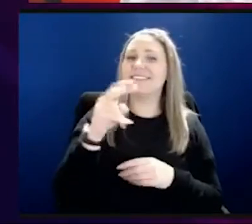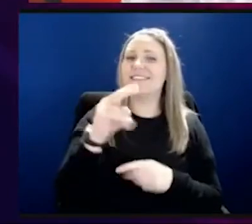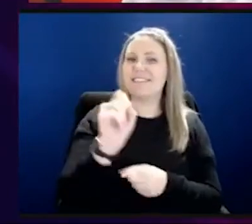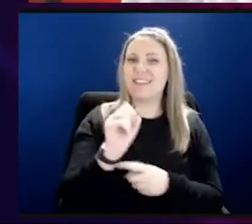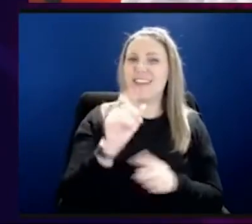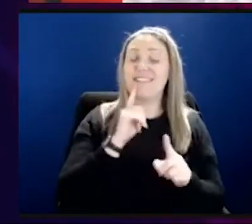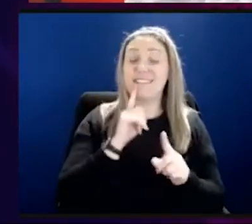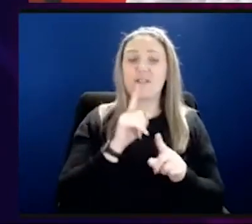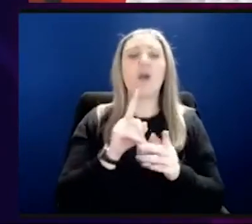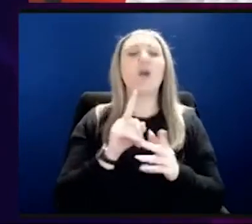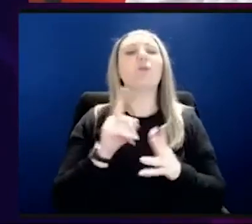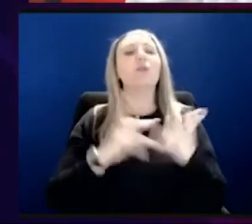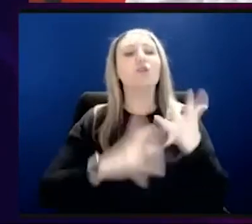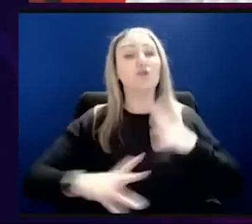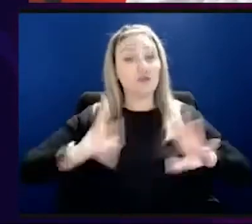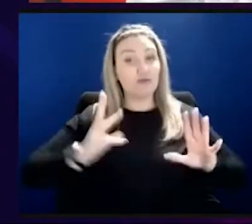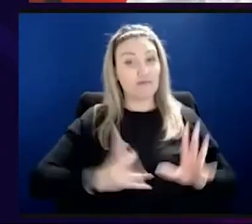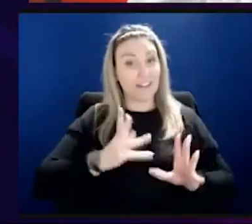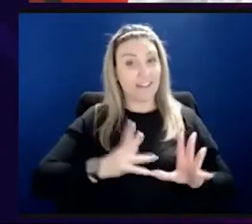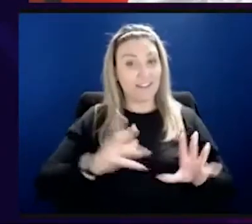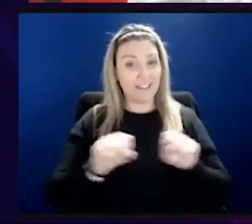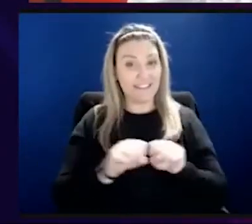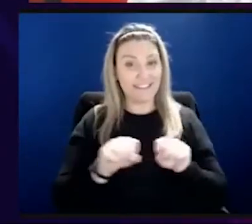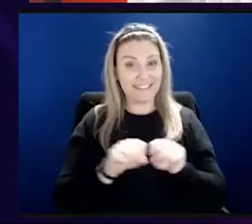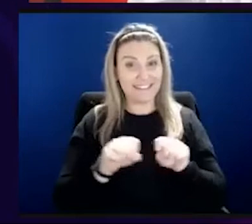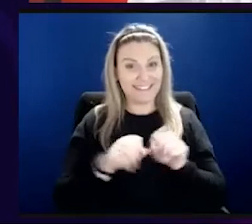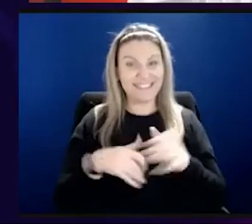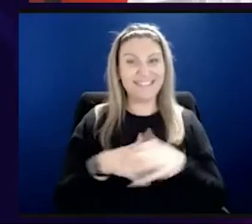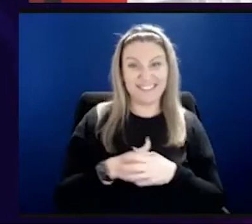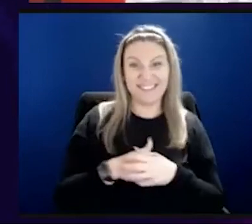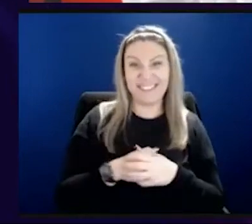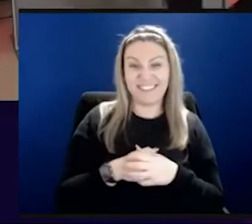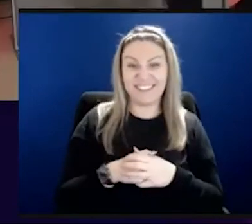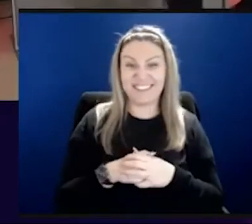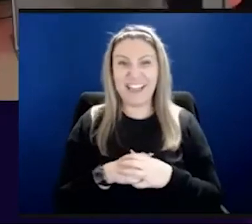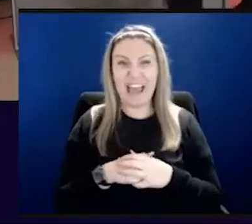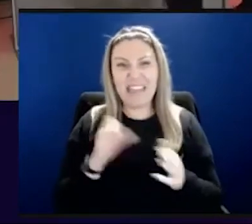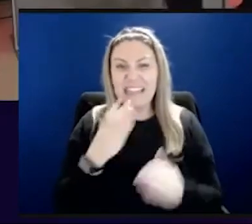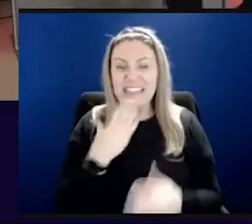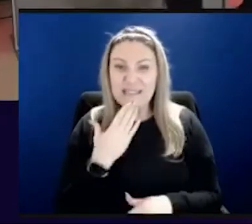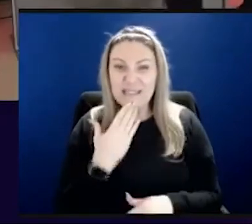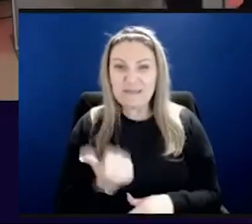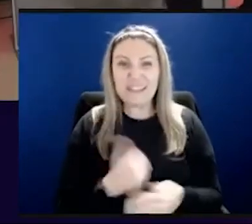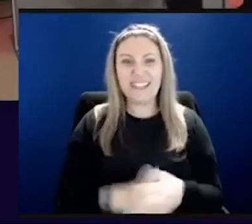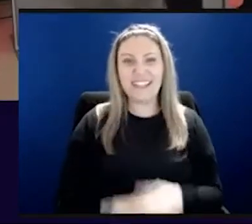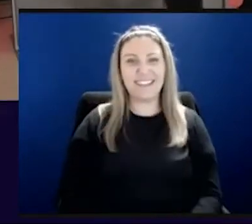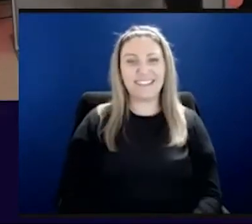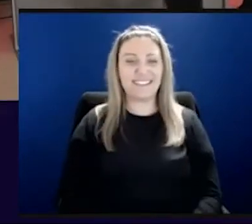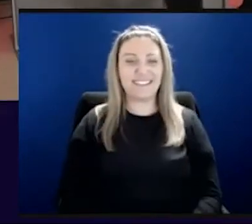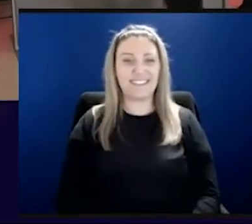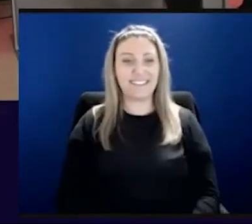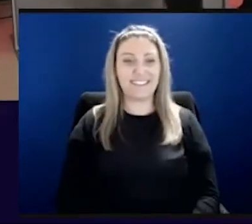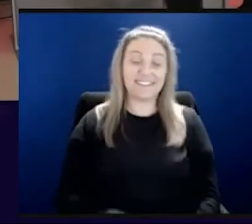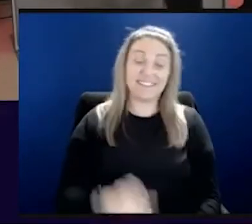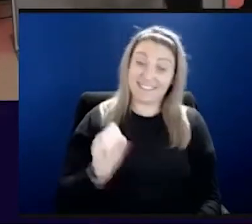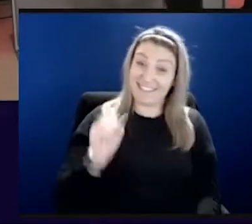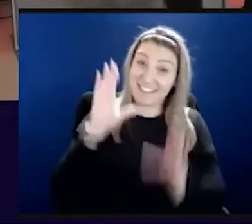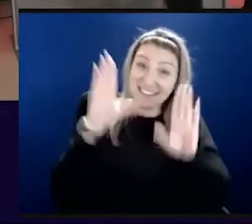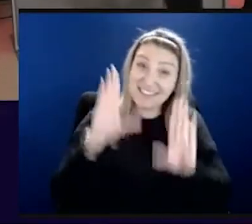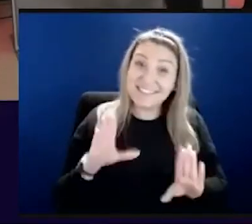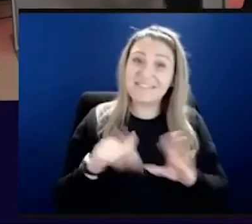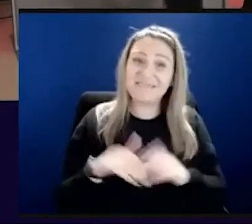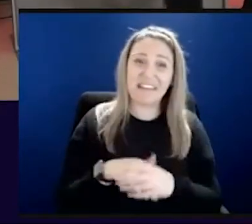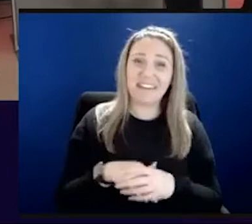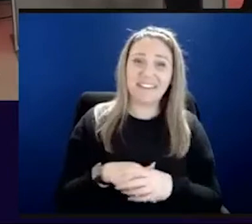stuff, and so we wear them a lot around and do things so like this. sweet. But yeah, so it was great. It was a great